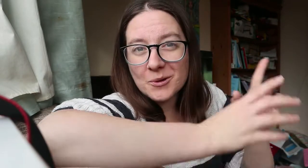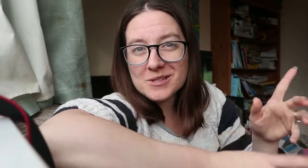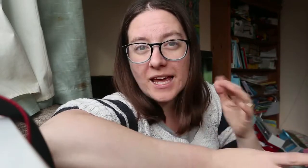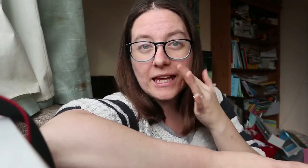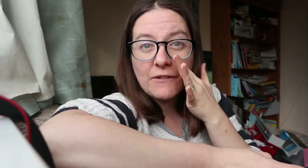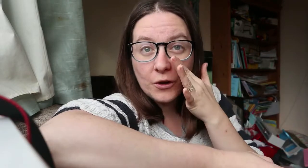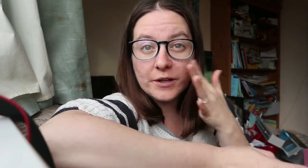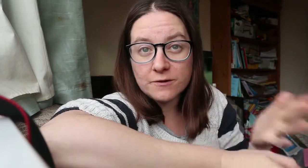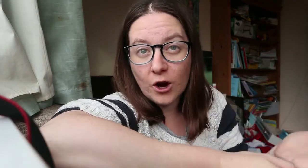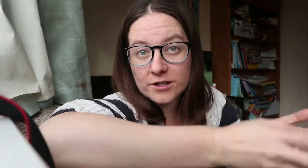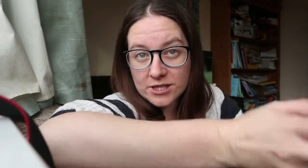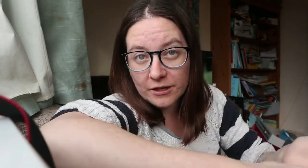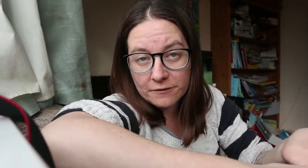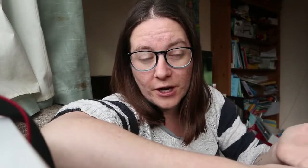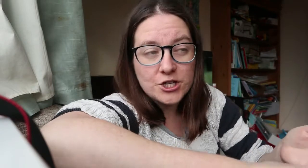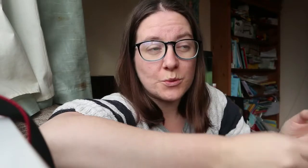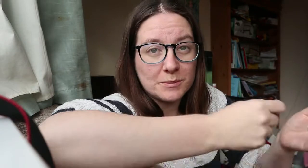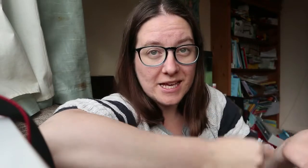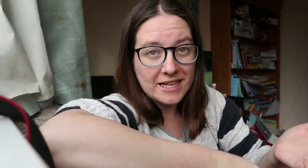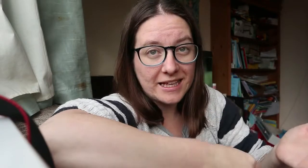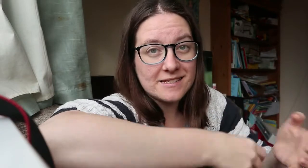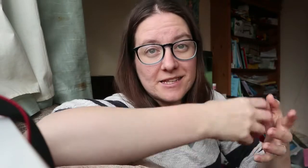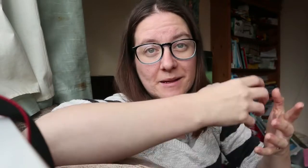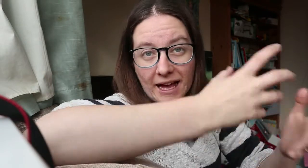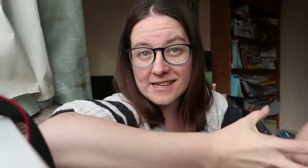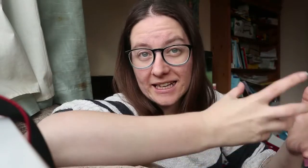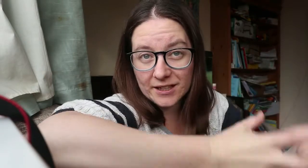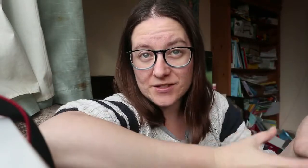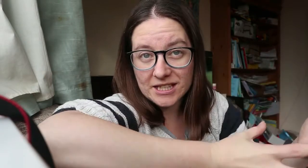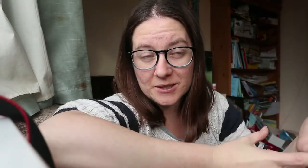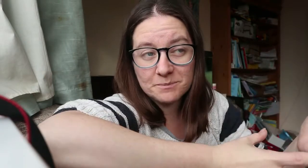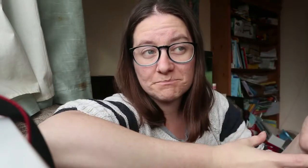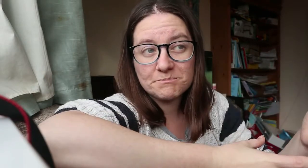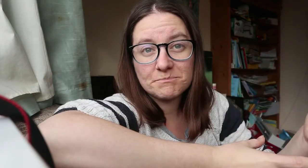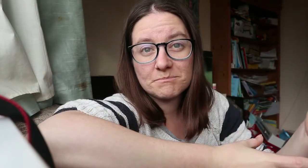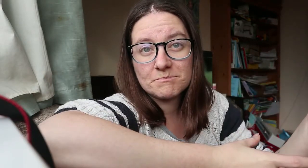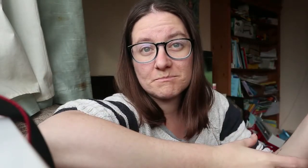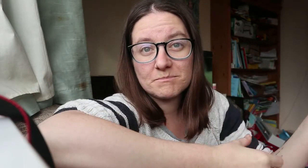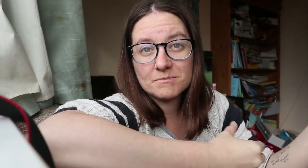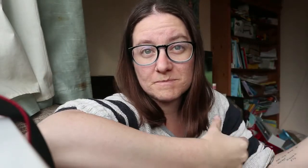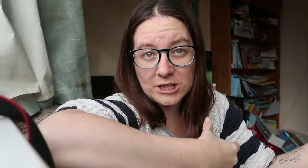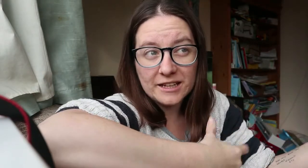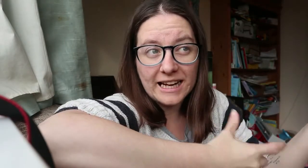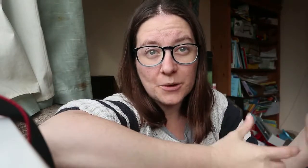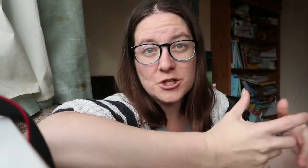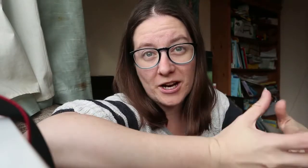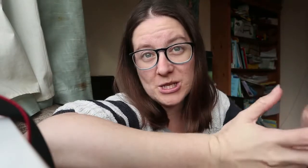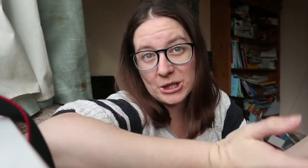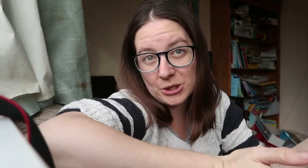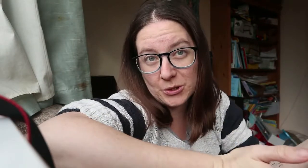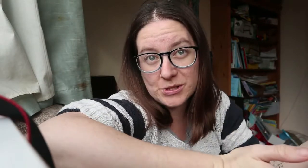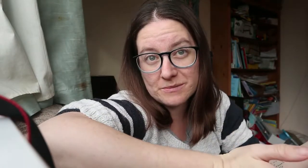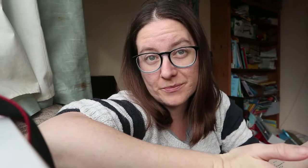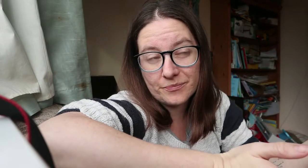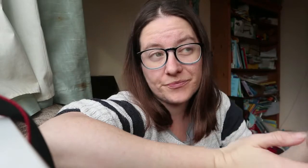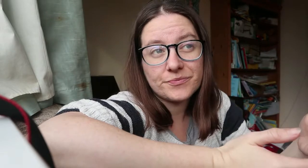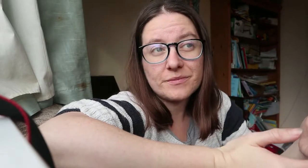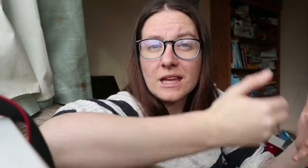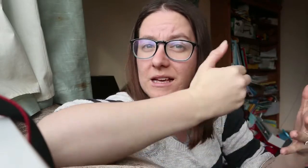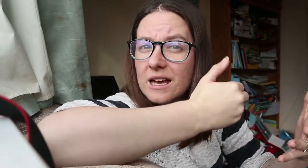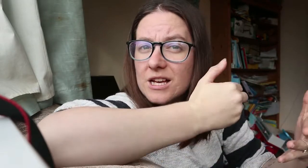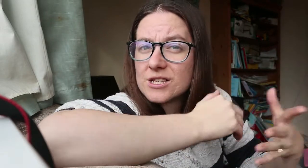but I'm not saying if you're going to France, don't learn French. What I'm saying is that as a life skill, learn a language you're actually going to use.